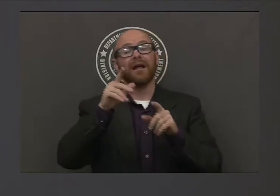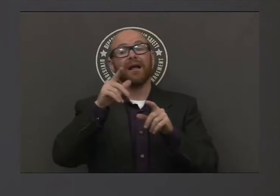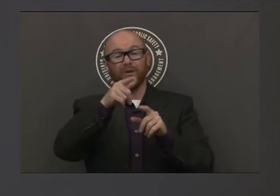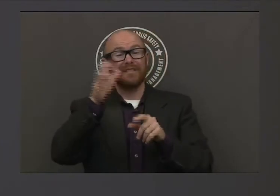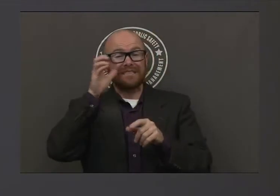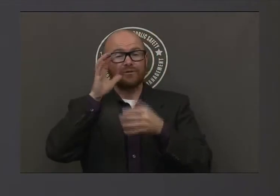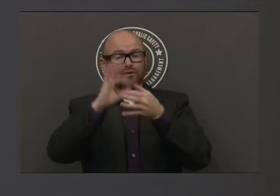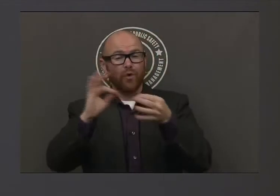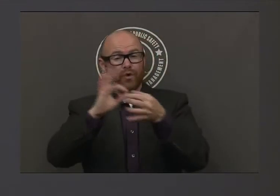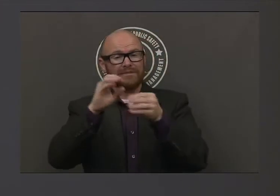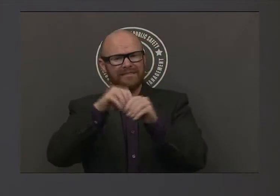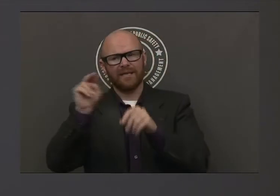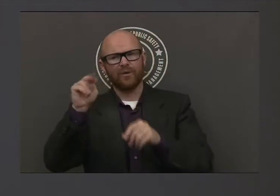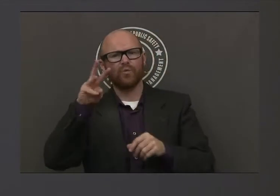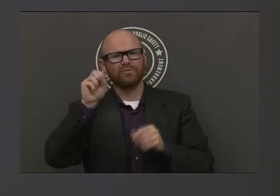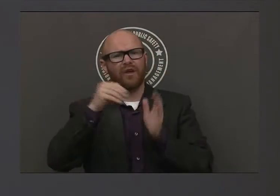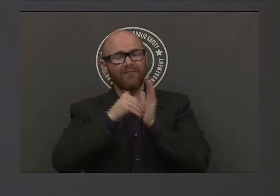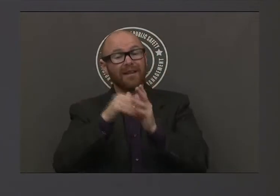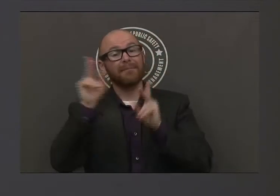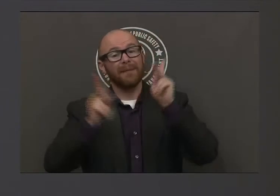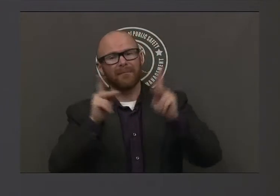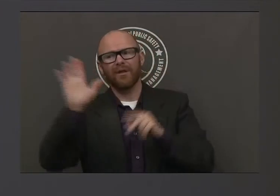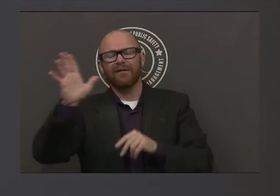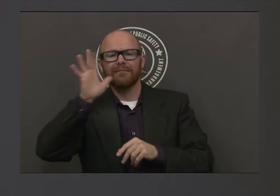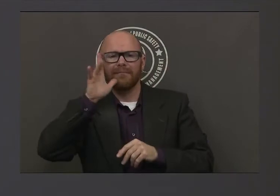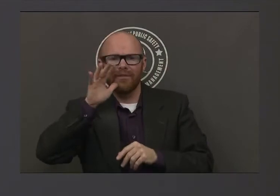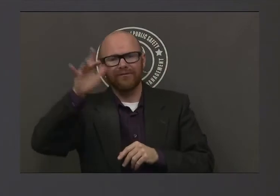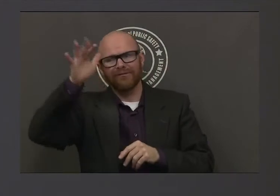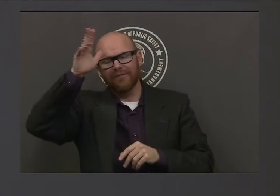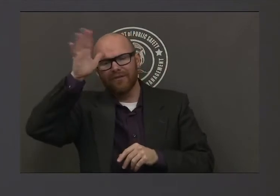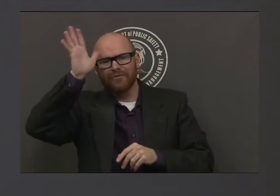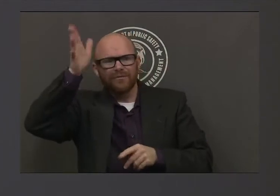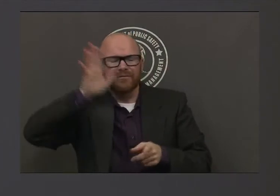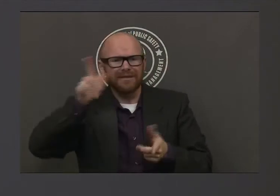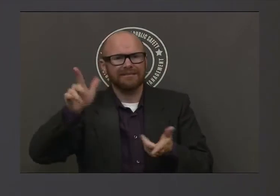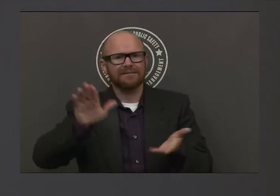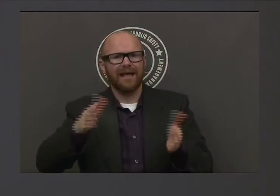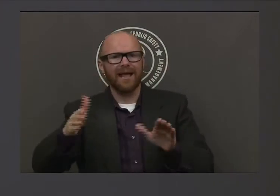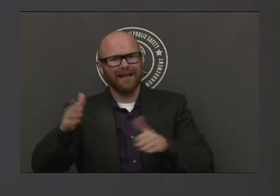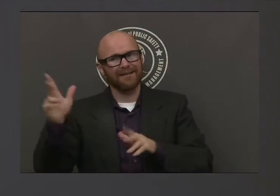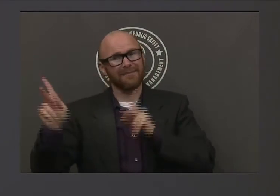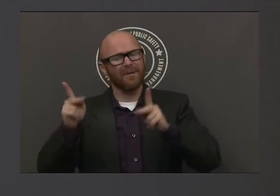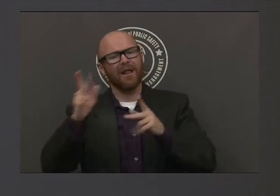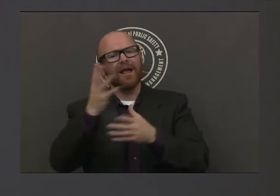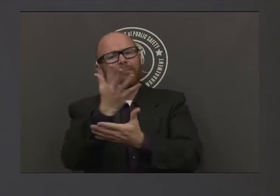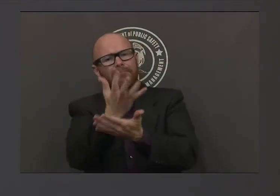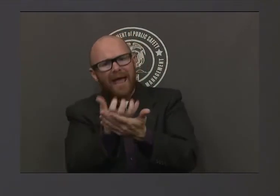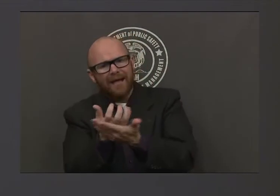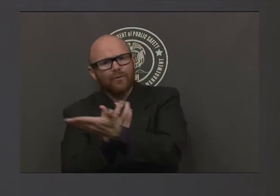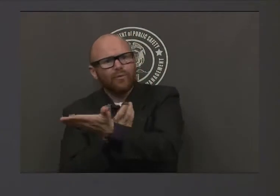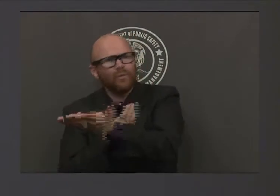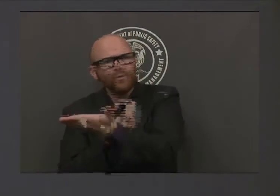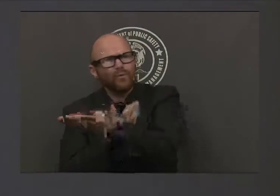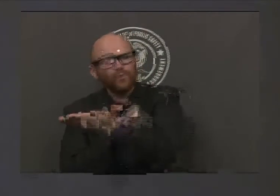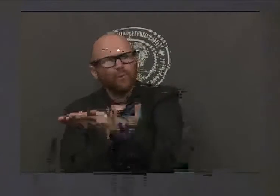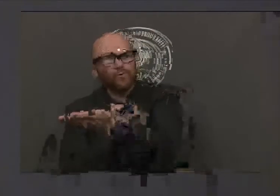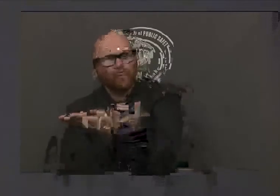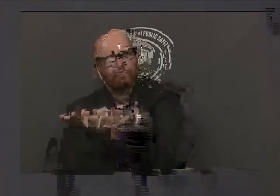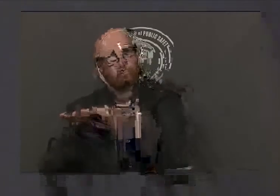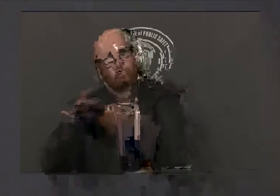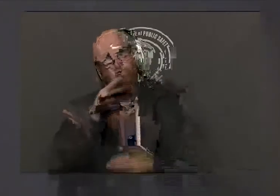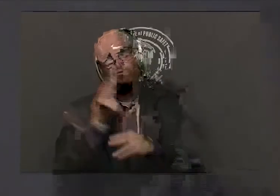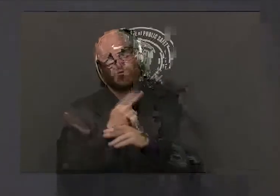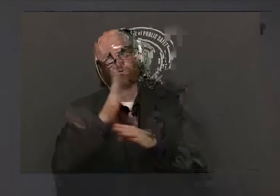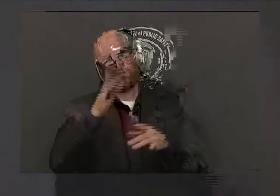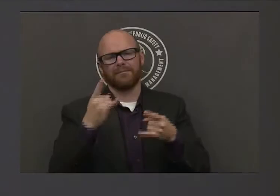mask. We had the University of Utah study, which I would hearken to, that was really kind of